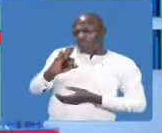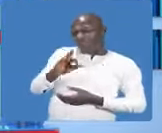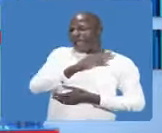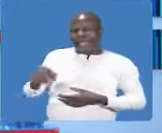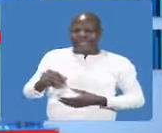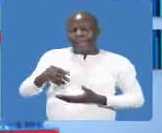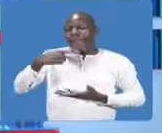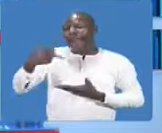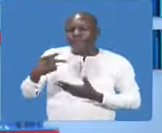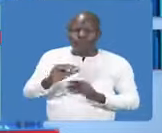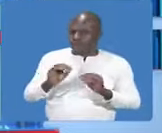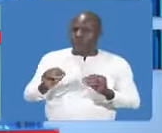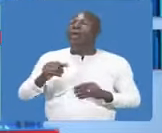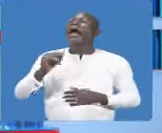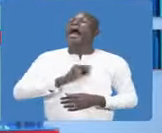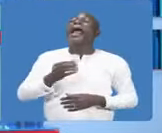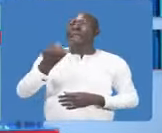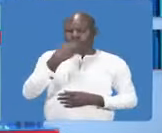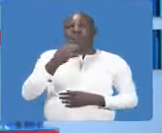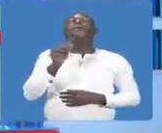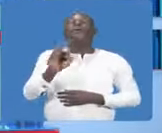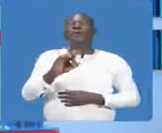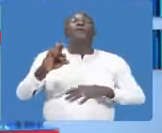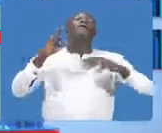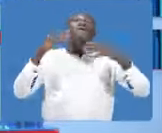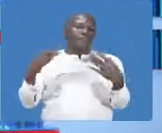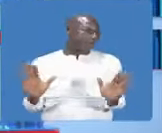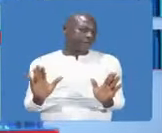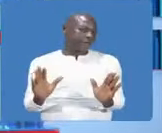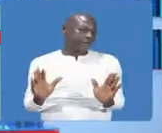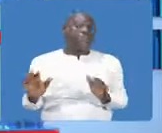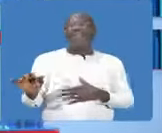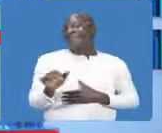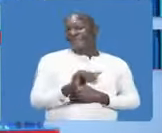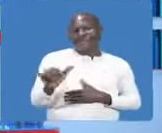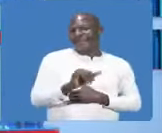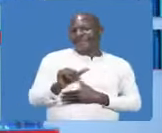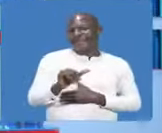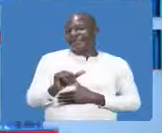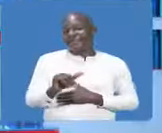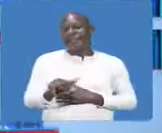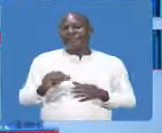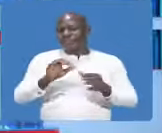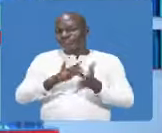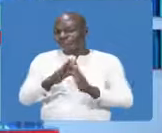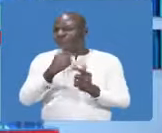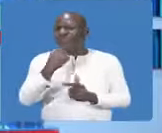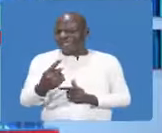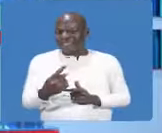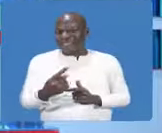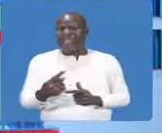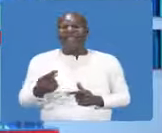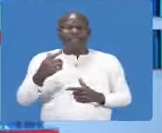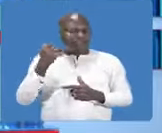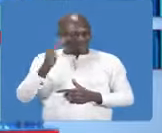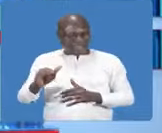fufu ni abe nkwa. Yantanya sa. Die kane se midi fufu. In that vein. Se trono kachila o se.